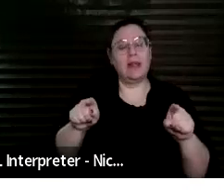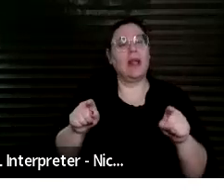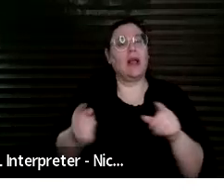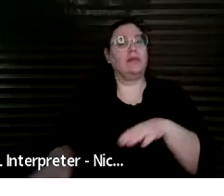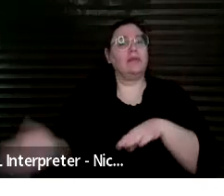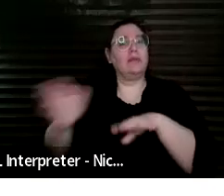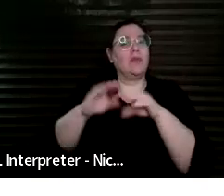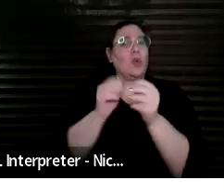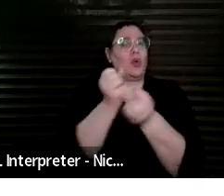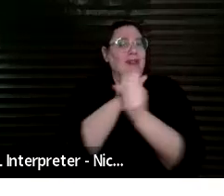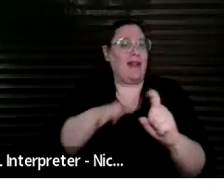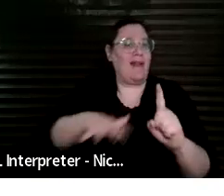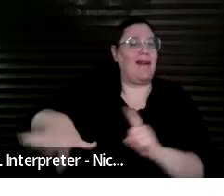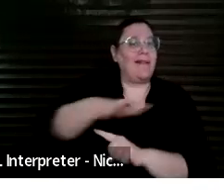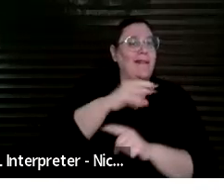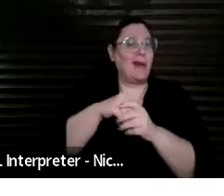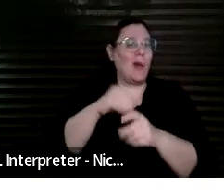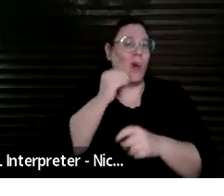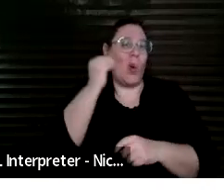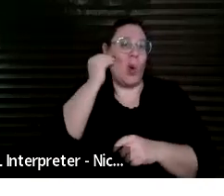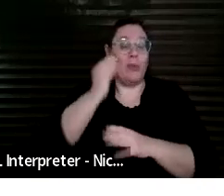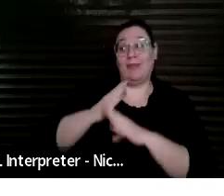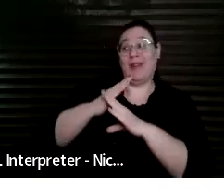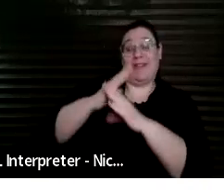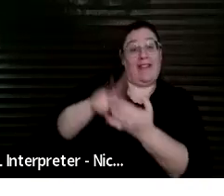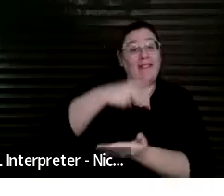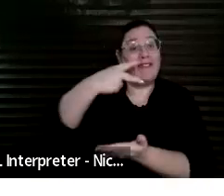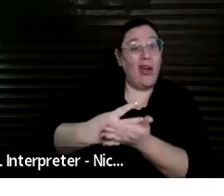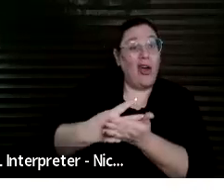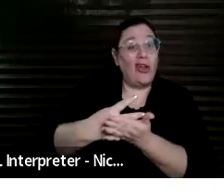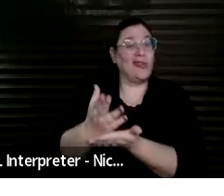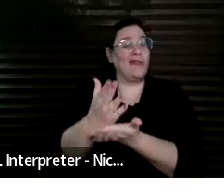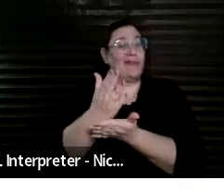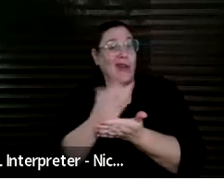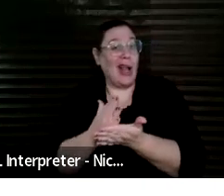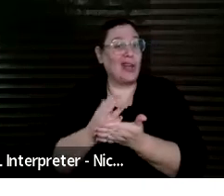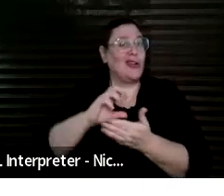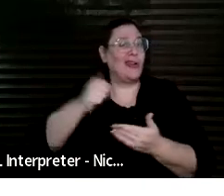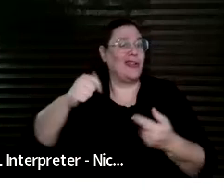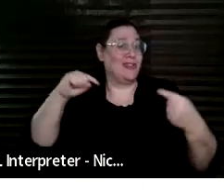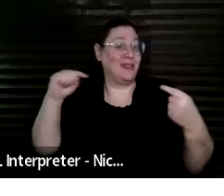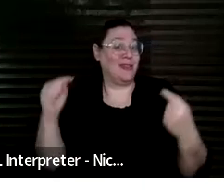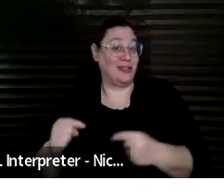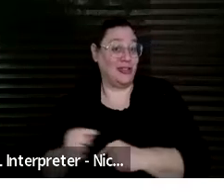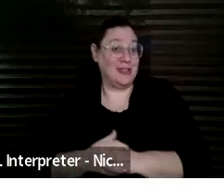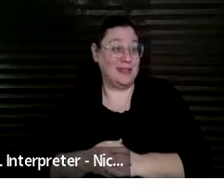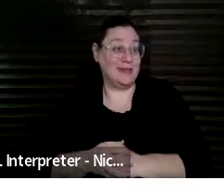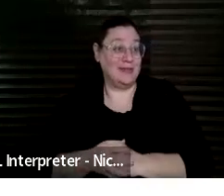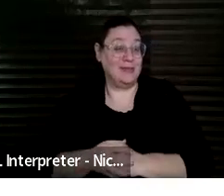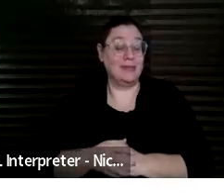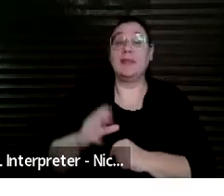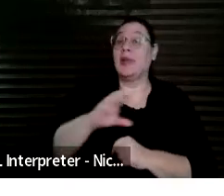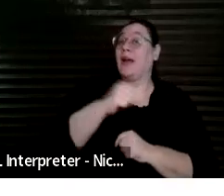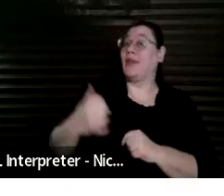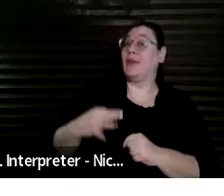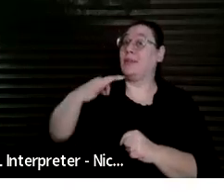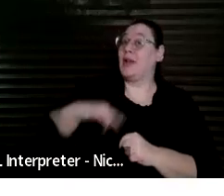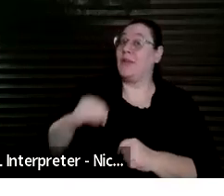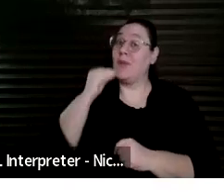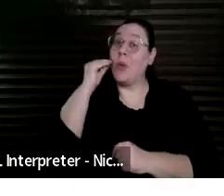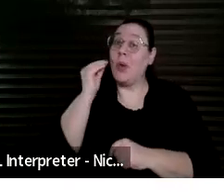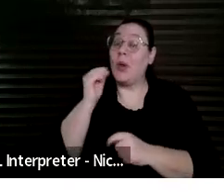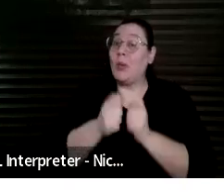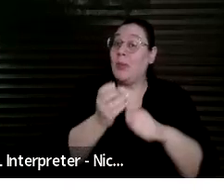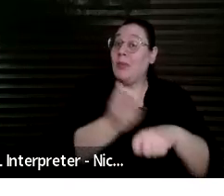falls, fractures, or other injuries. Another benefit of home modification and AT is that they can create